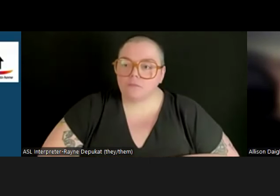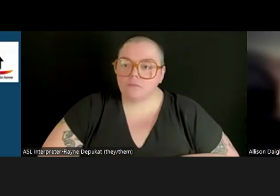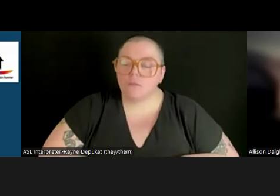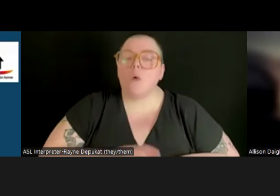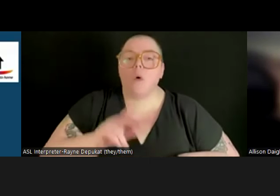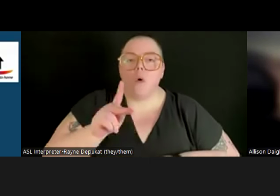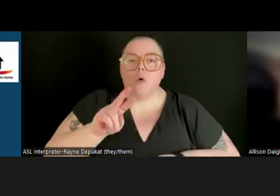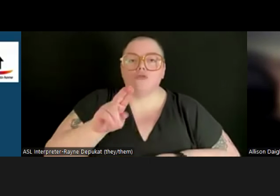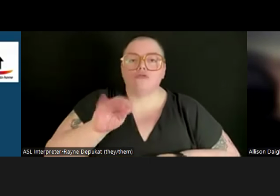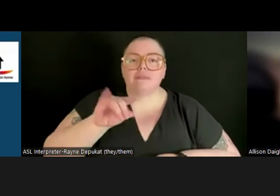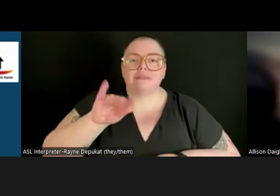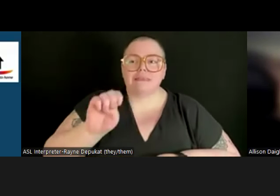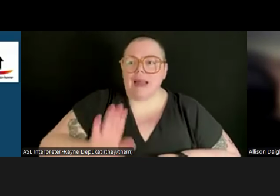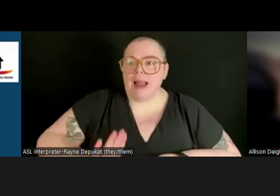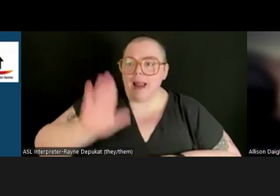Christie's hand is up.